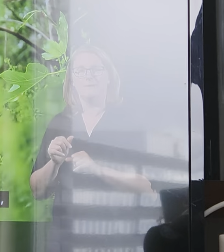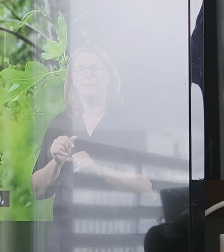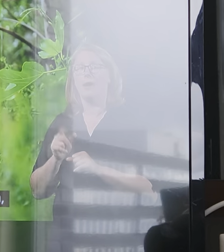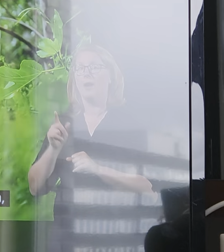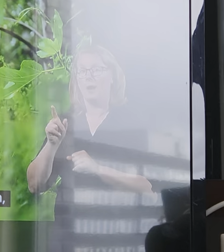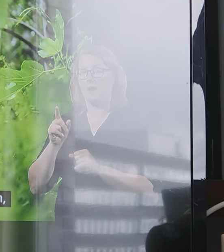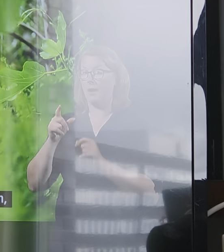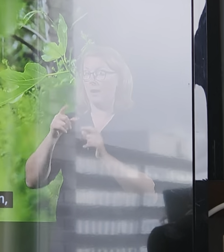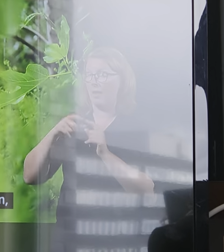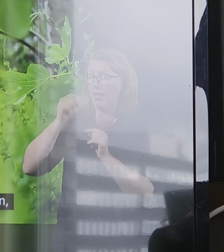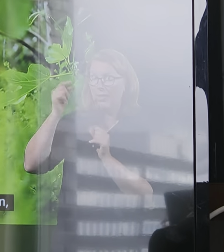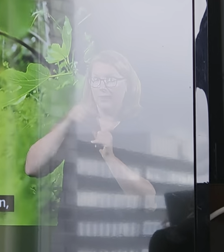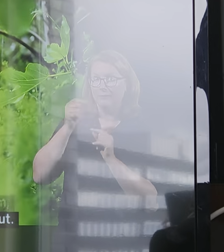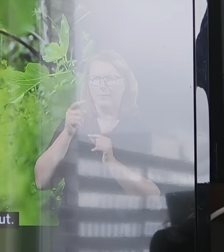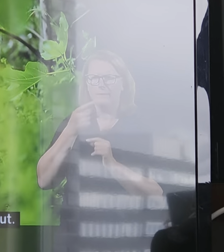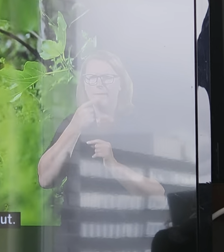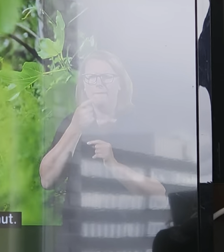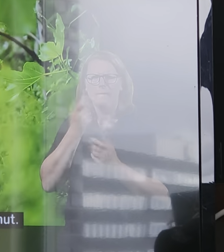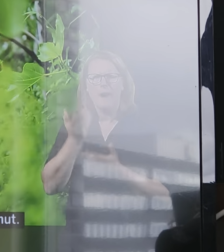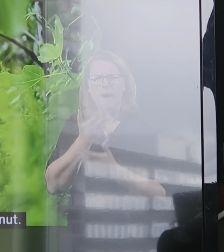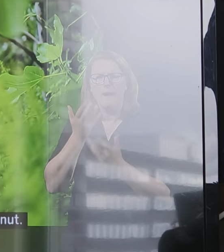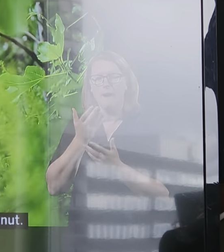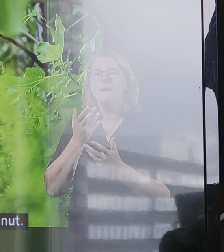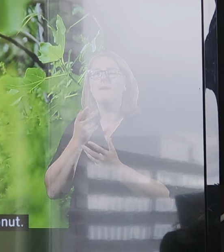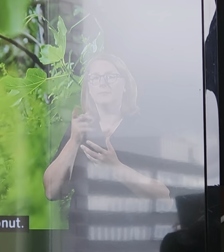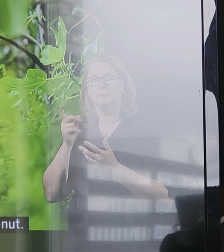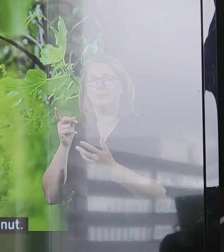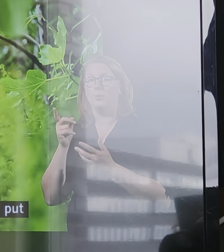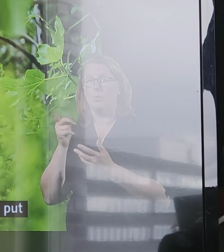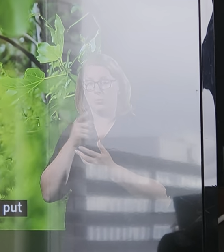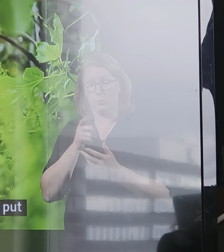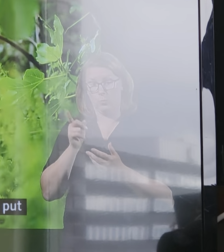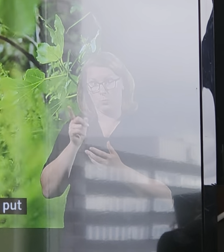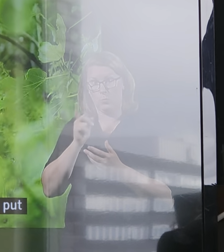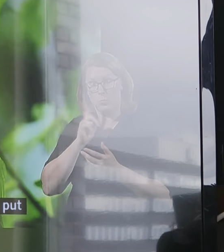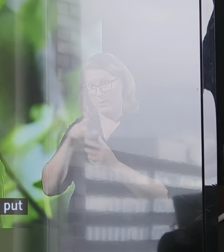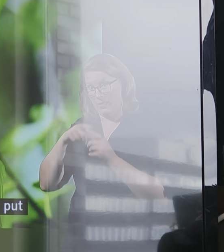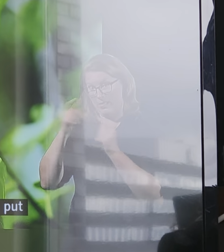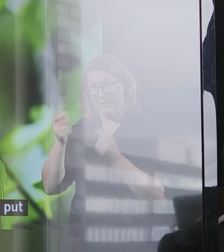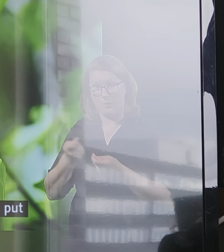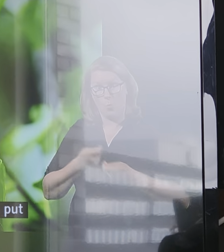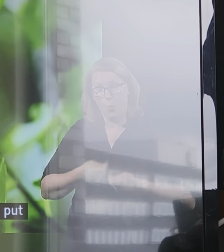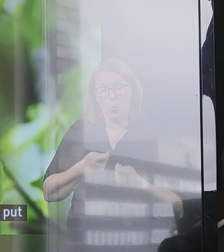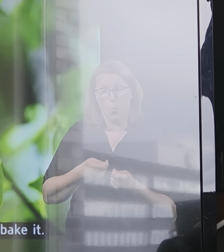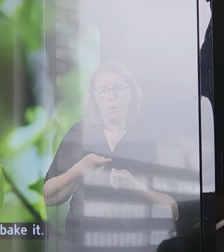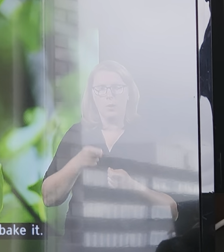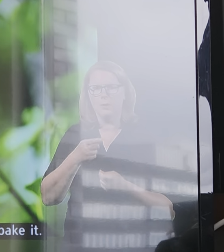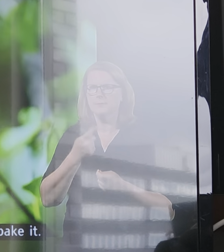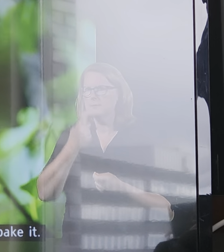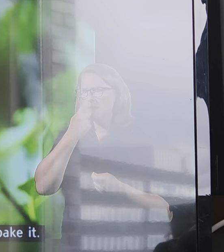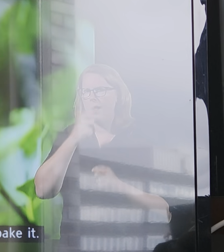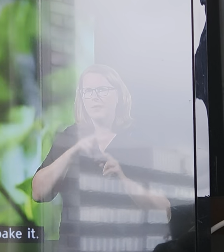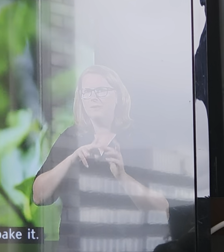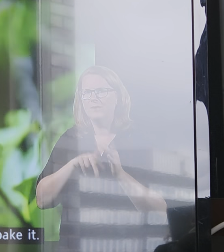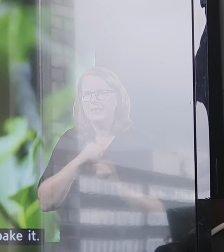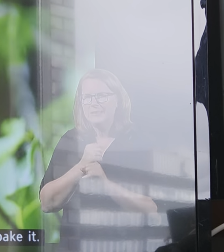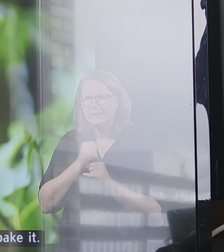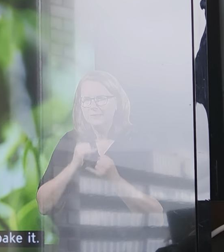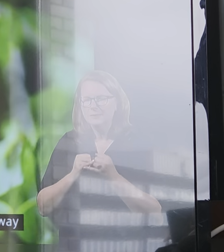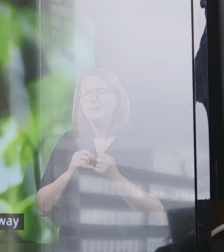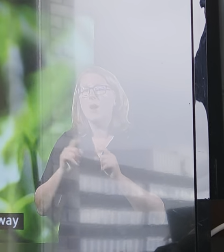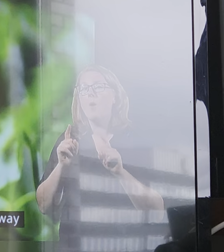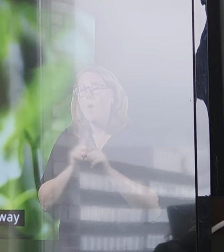you cook them, they smell of figs, but they taste of coconut. So what I like to do is put the fig leaf under the rhubarb and